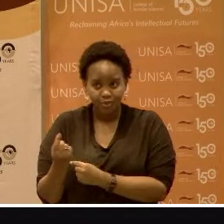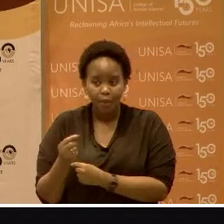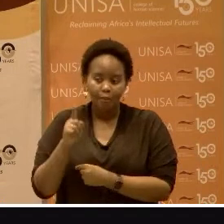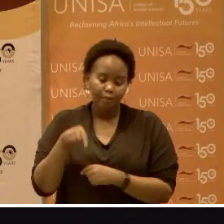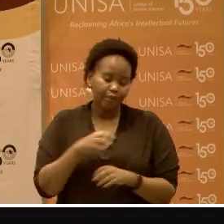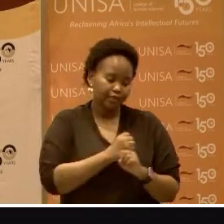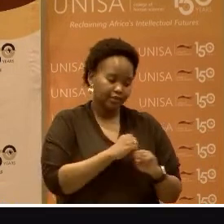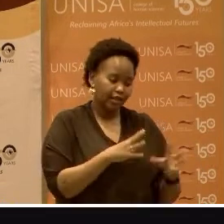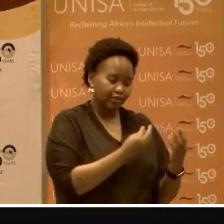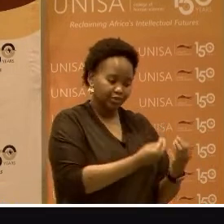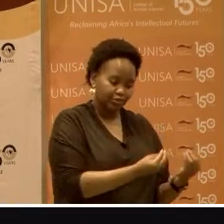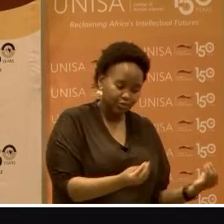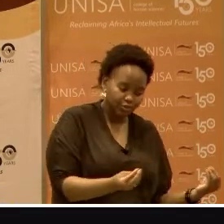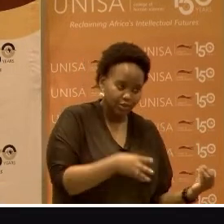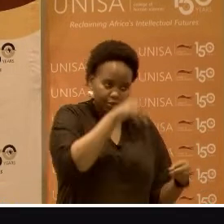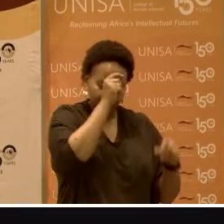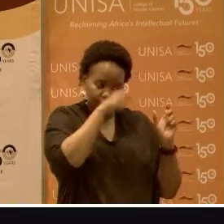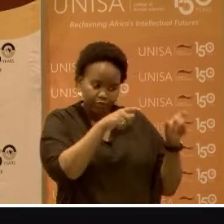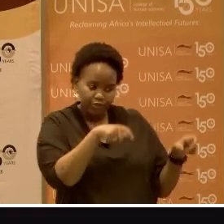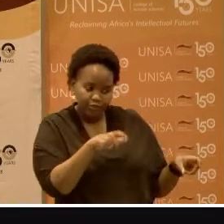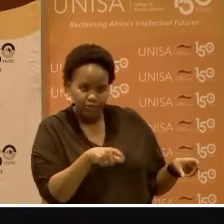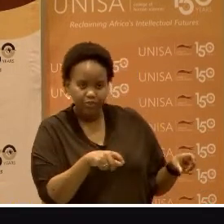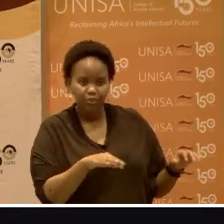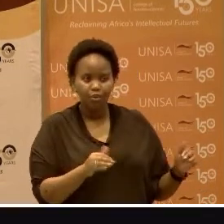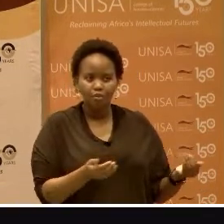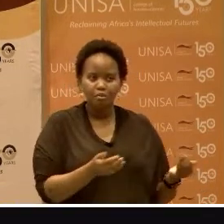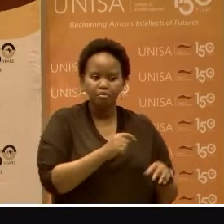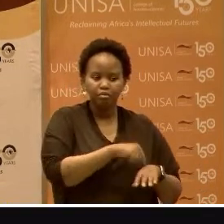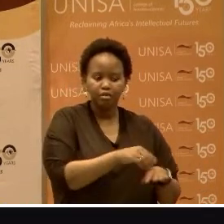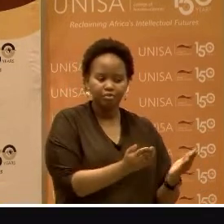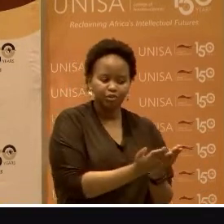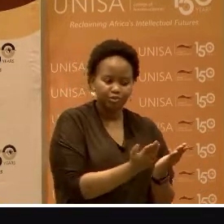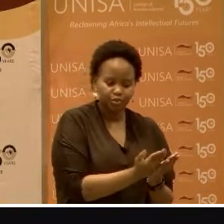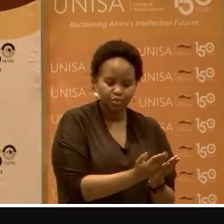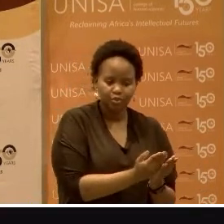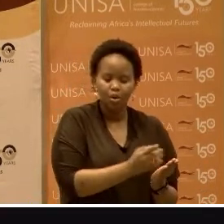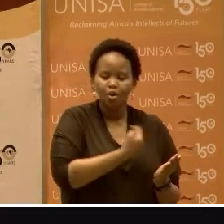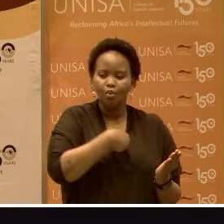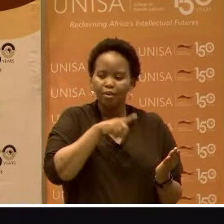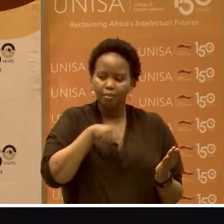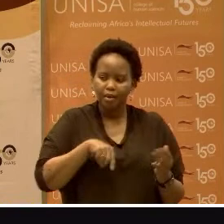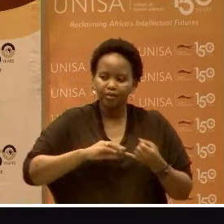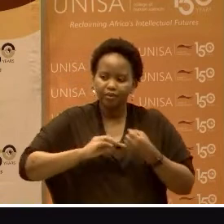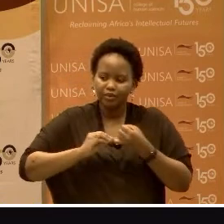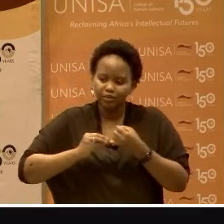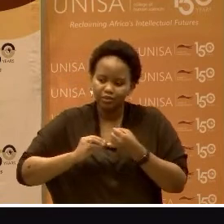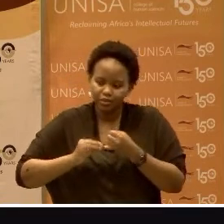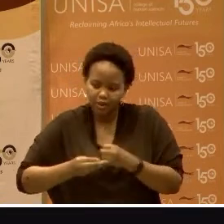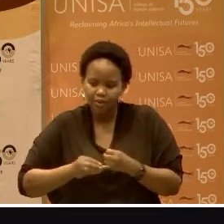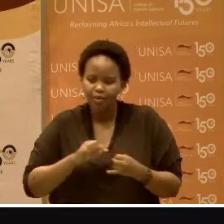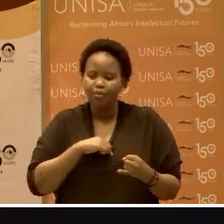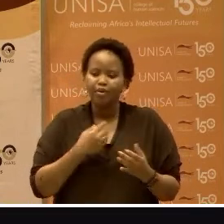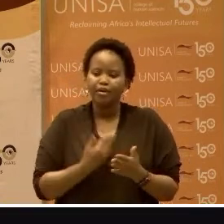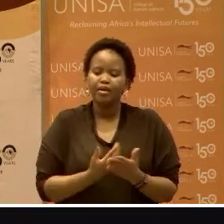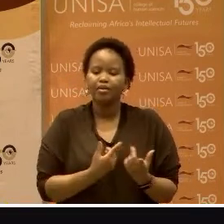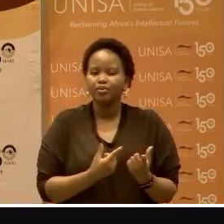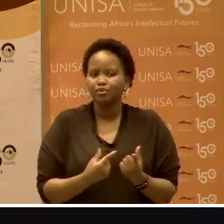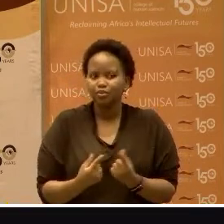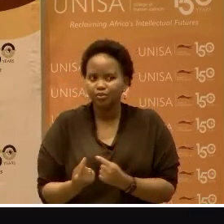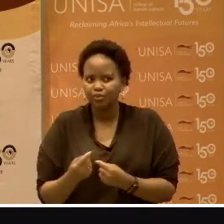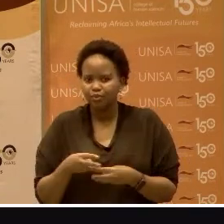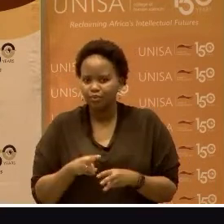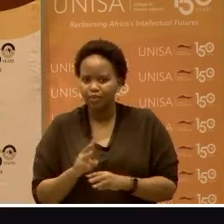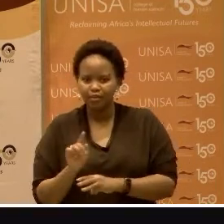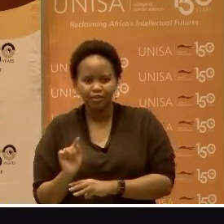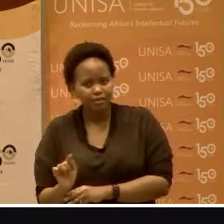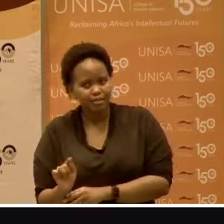English, to learn French, to learn Portuguese in library school, efforts should be made by the stakeholders to introduce indigenous languages and let our